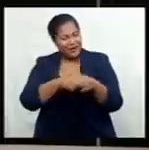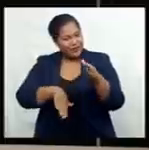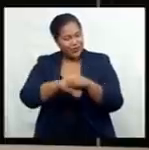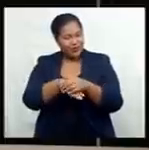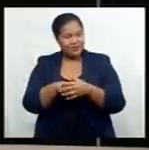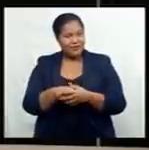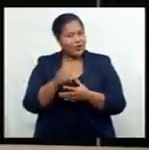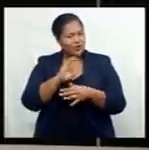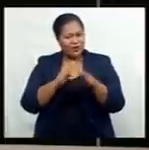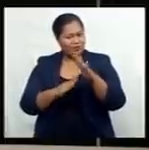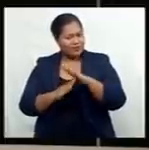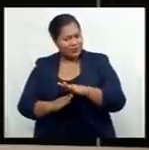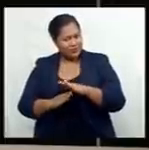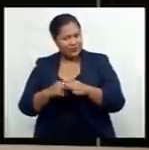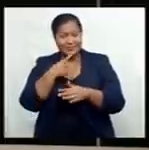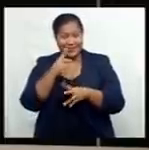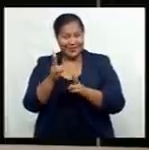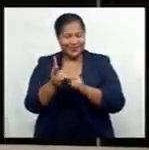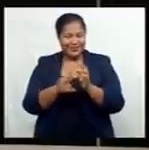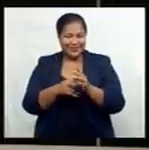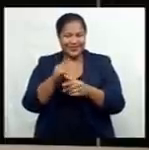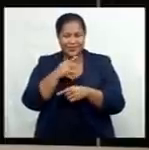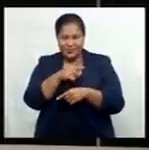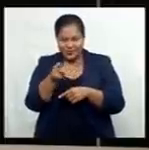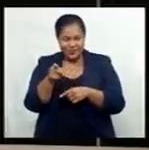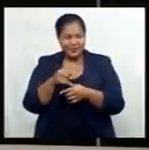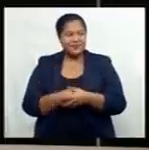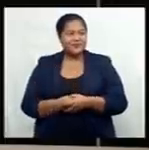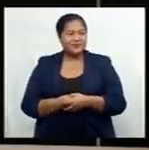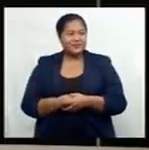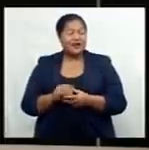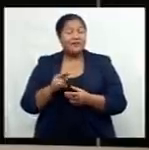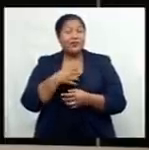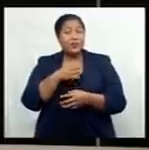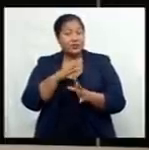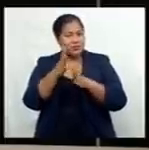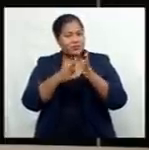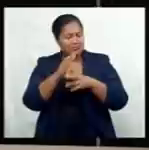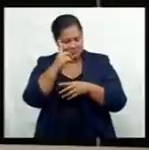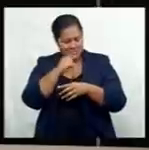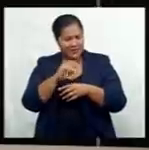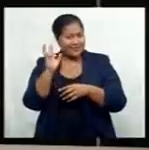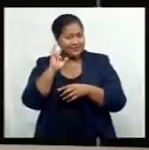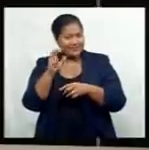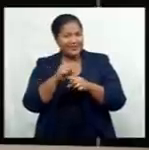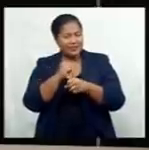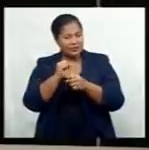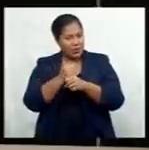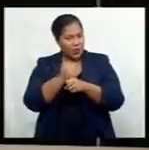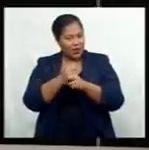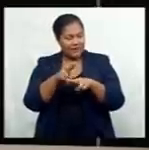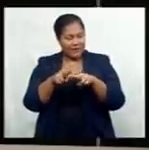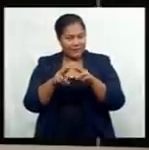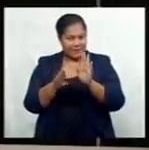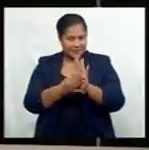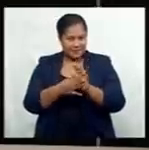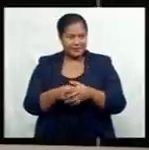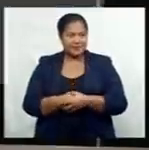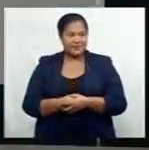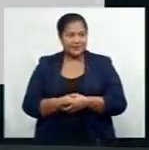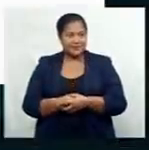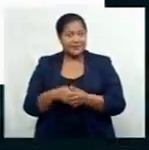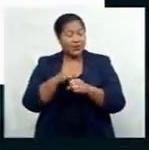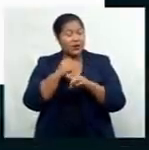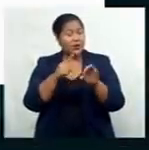not let your guard down, Reo villagers told. For these stories and others, you can tune in daily to our sister radio station, Gold FM. To